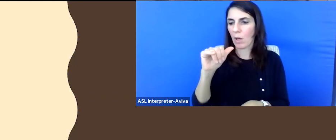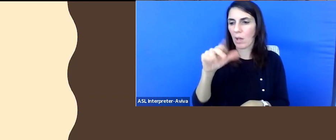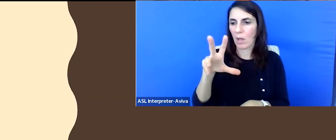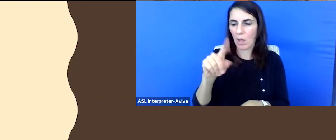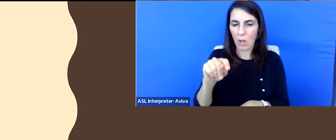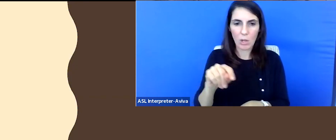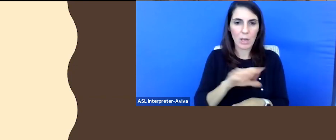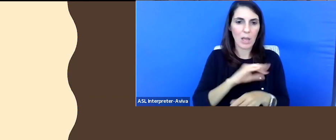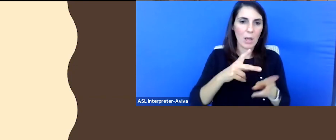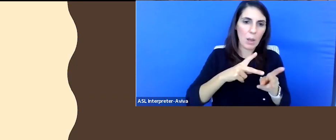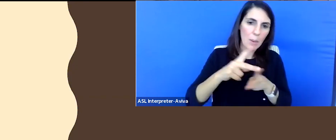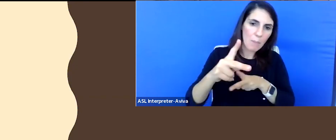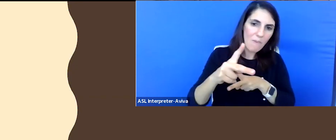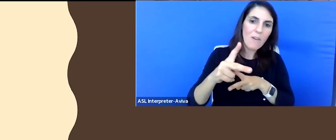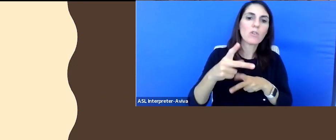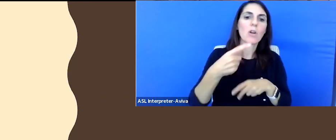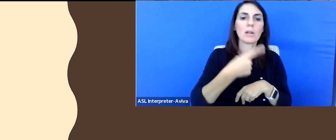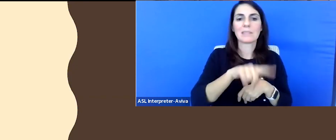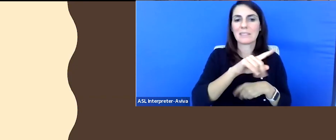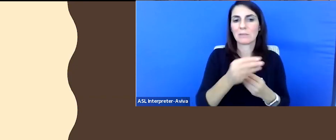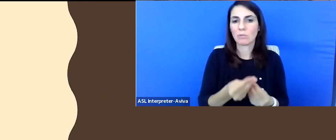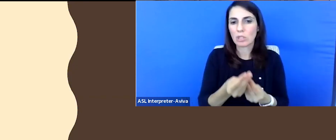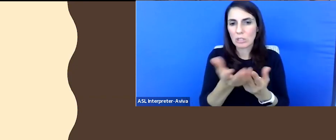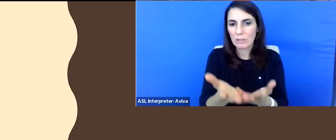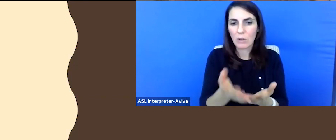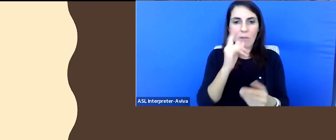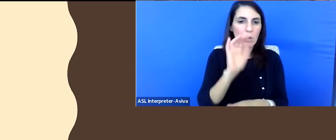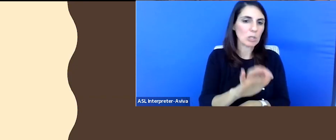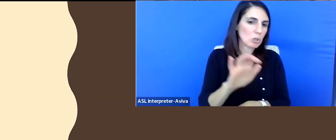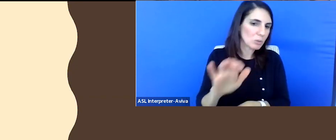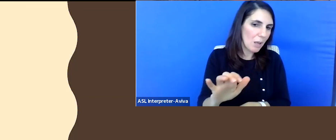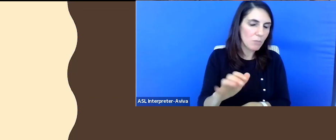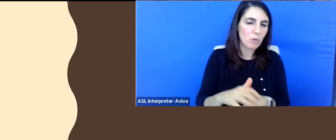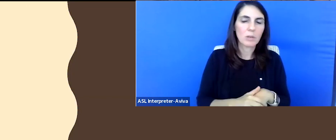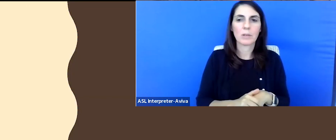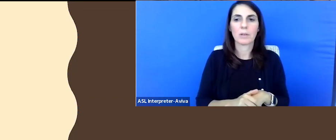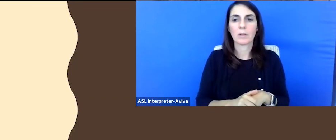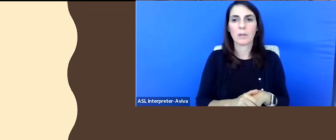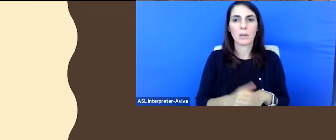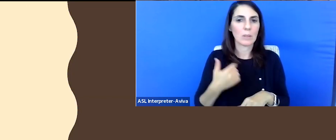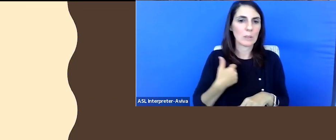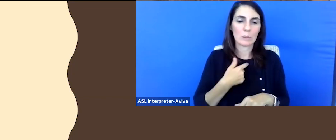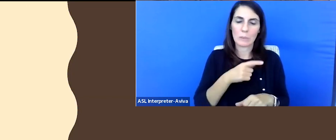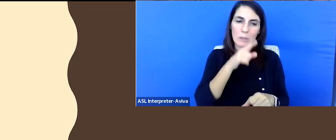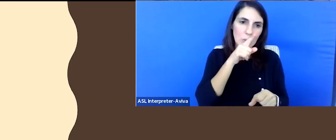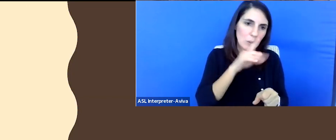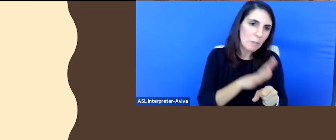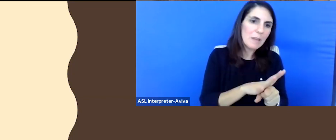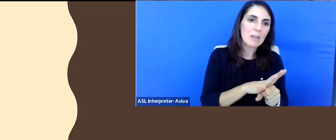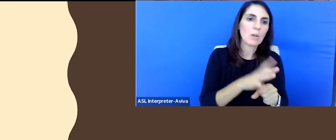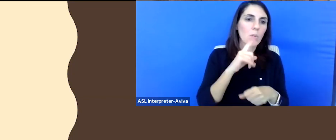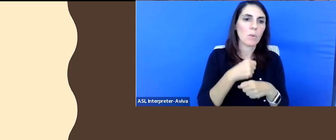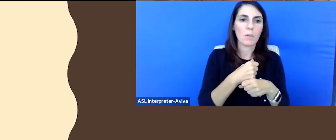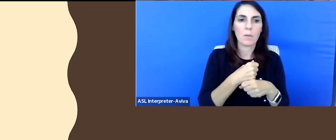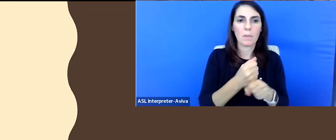professional who has been providing the closed captioning. We're truly committed to making